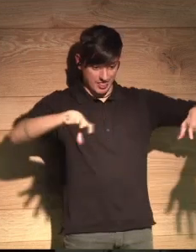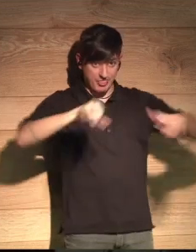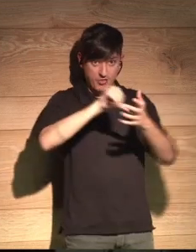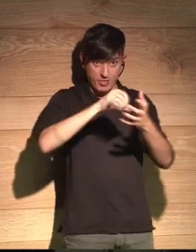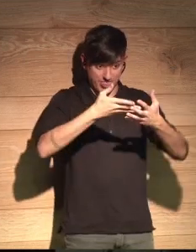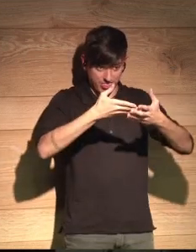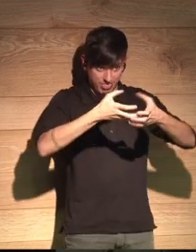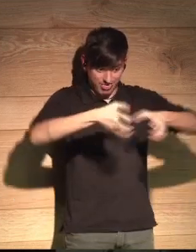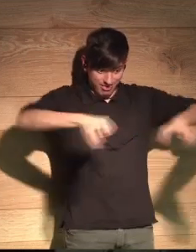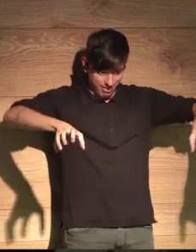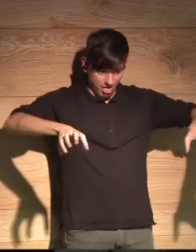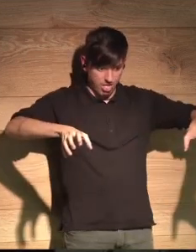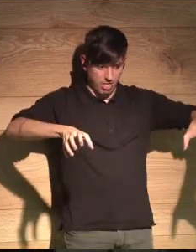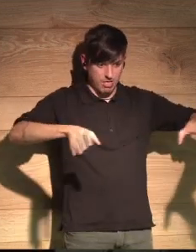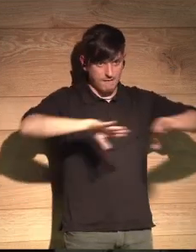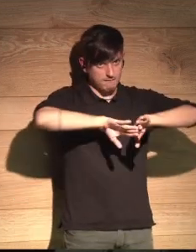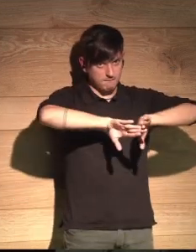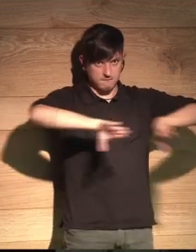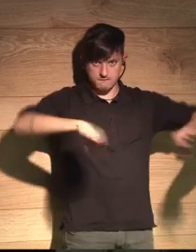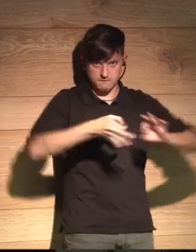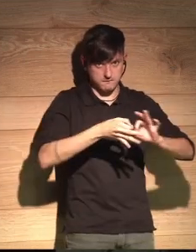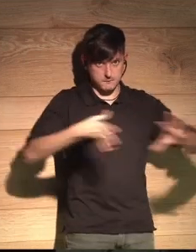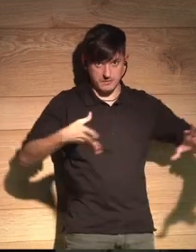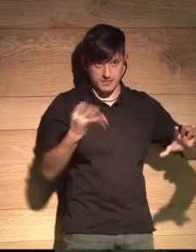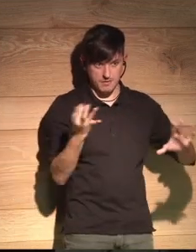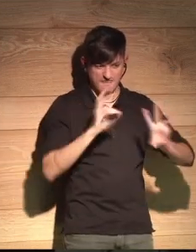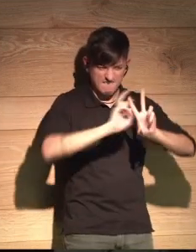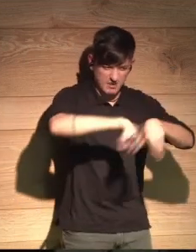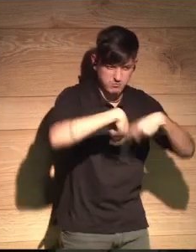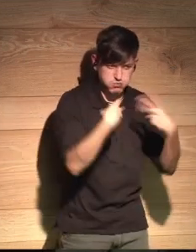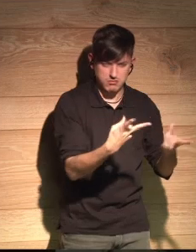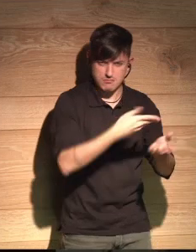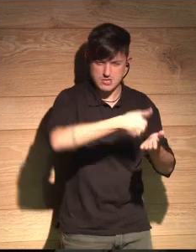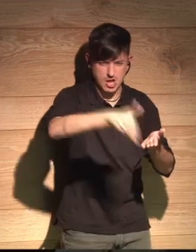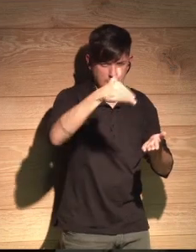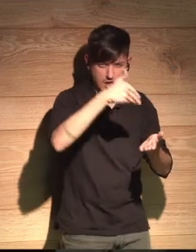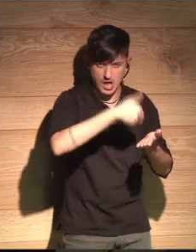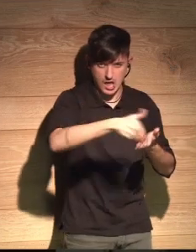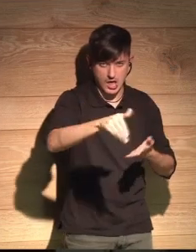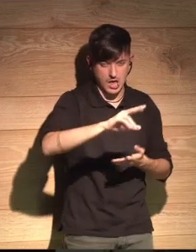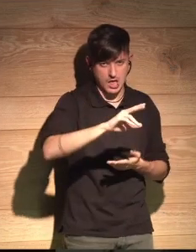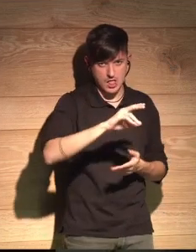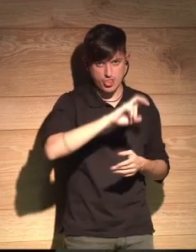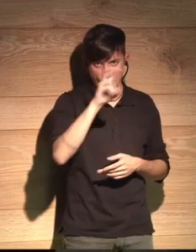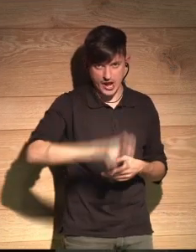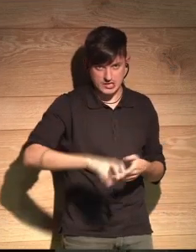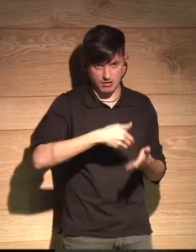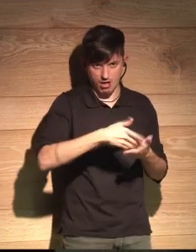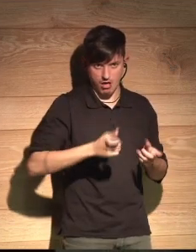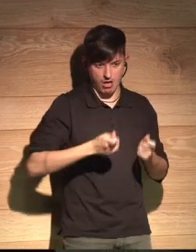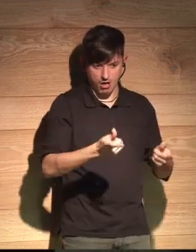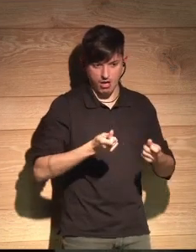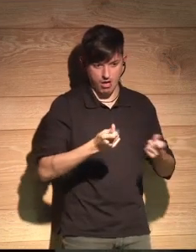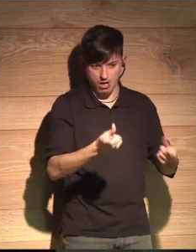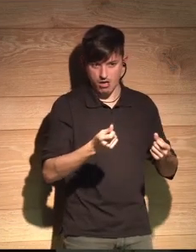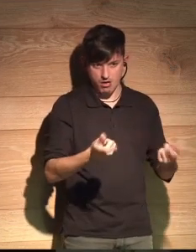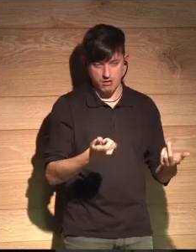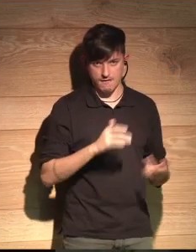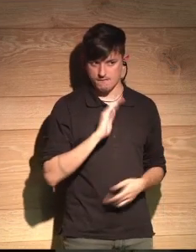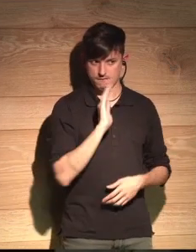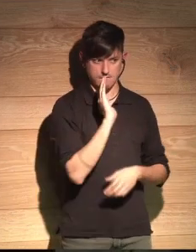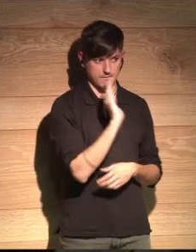cost of a few $100 million. And, the city, as I said, with a big disruption and cost for the community. And the reason for that is that we